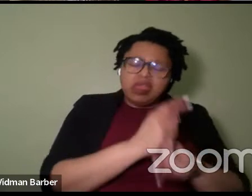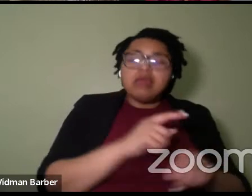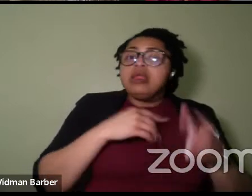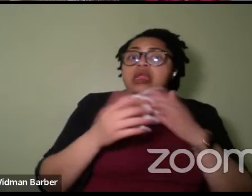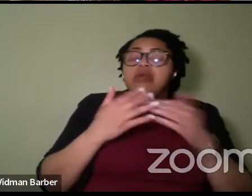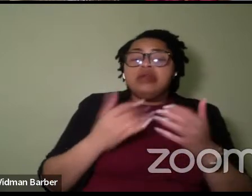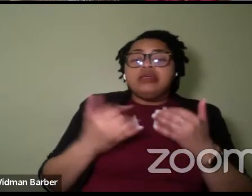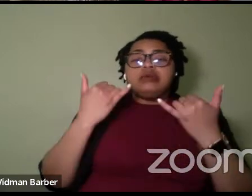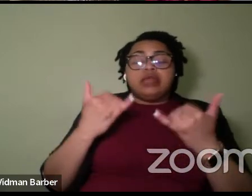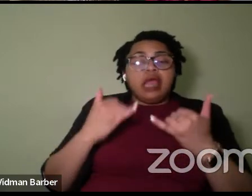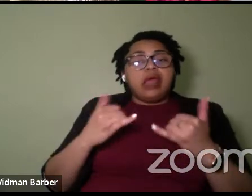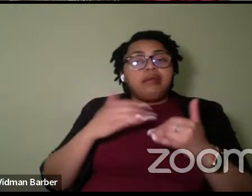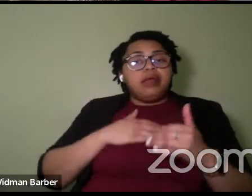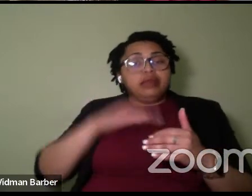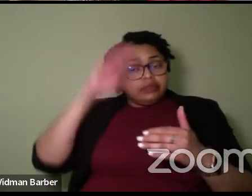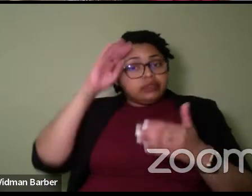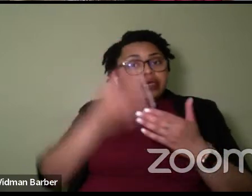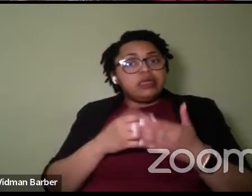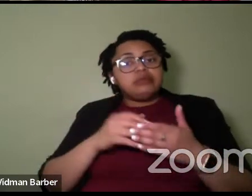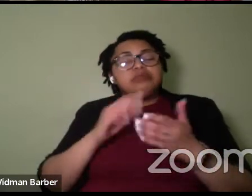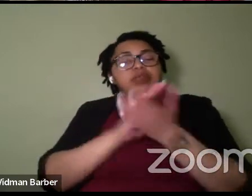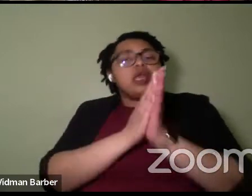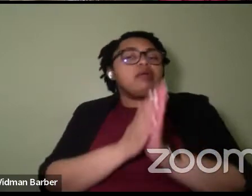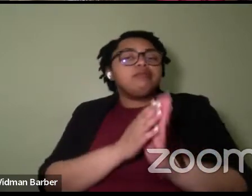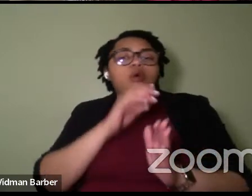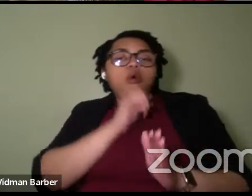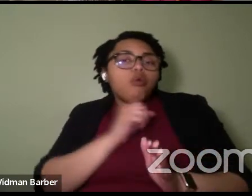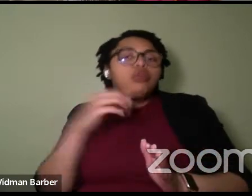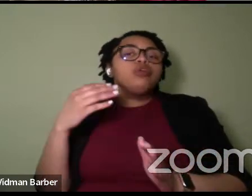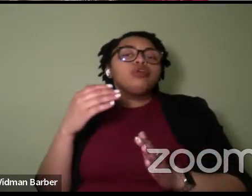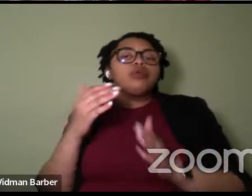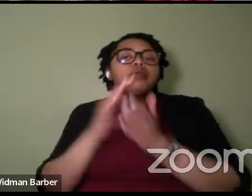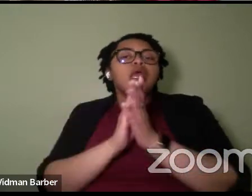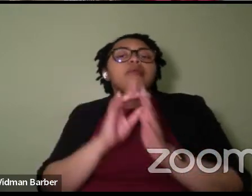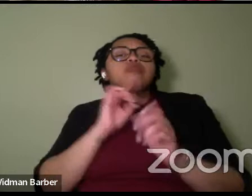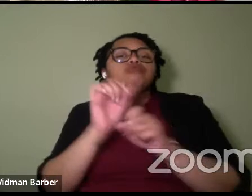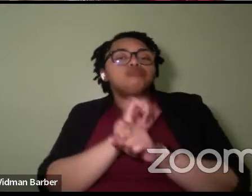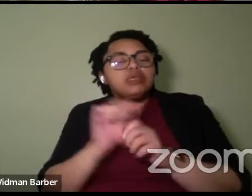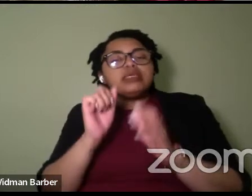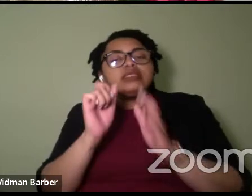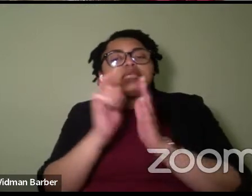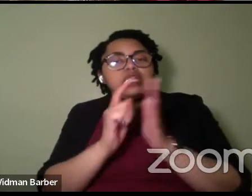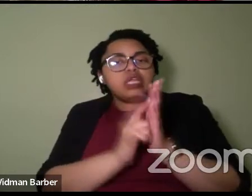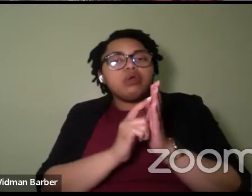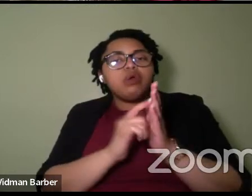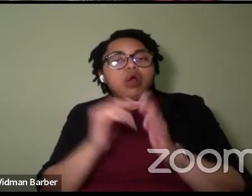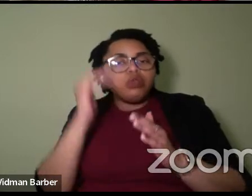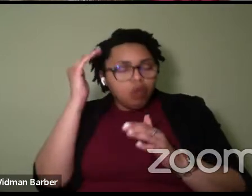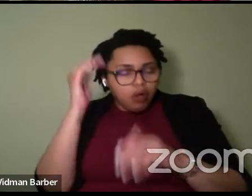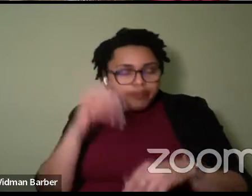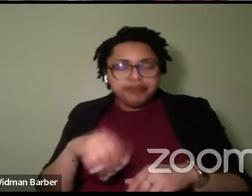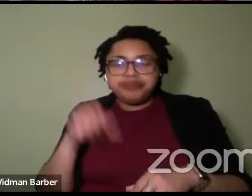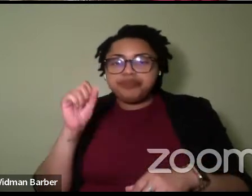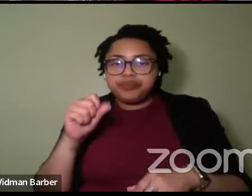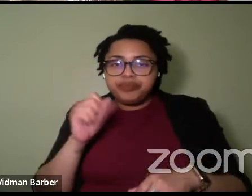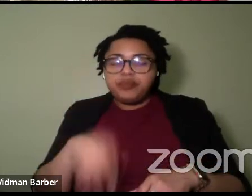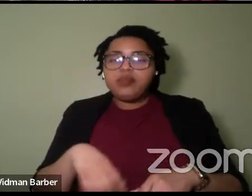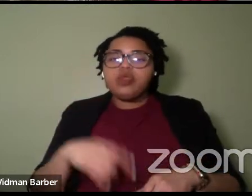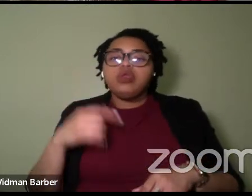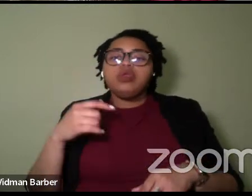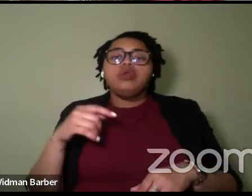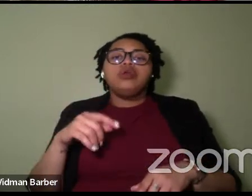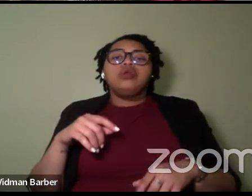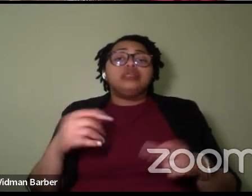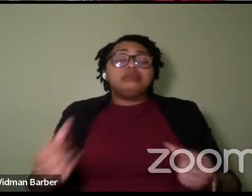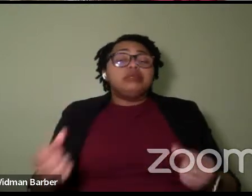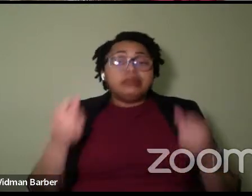legal adult. He has been its caretaker, and it has been his teacher for nearly 2 decades. Yet we know that there are many more things